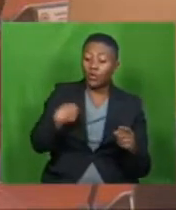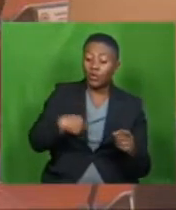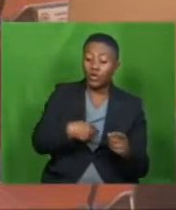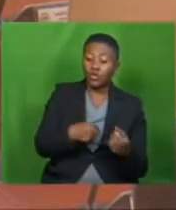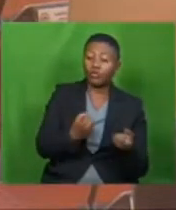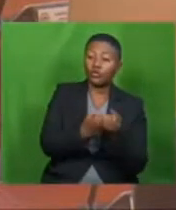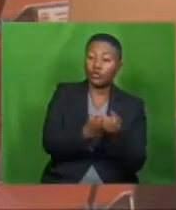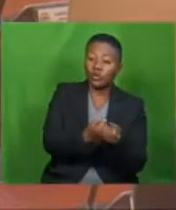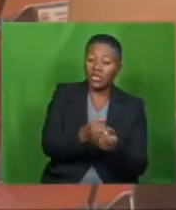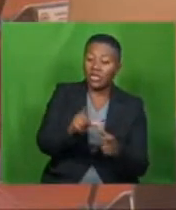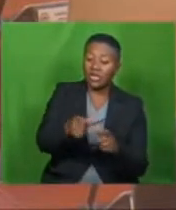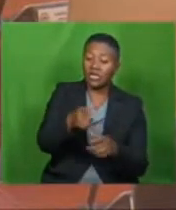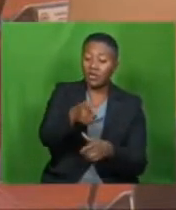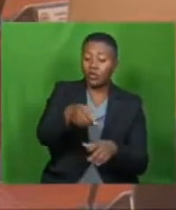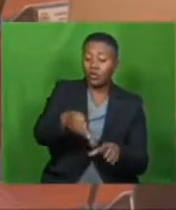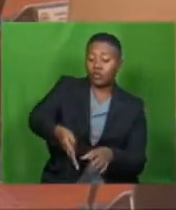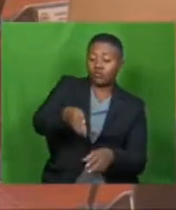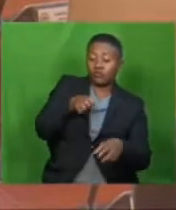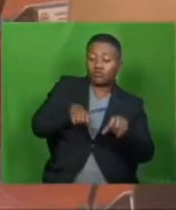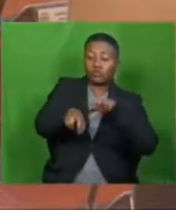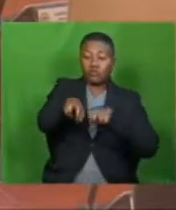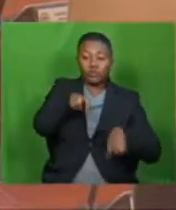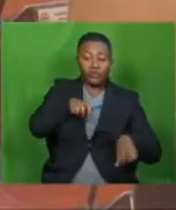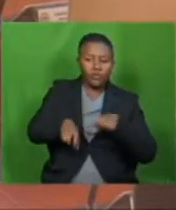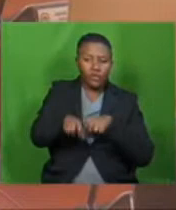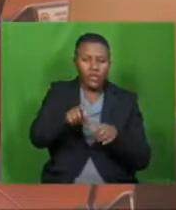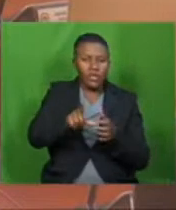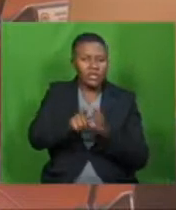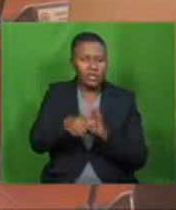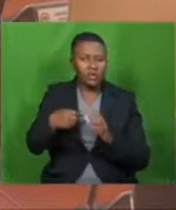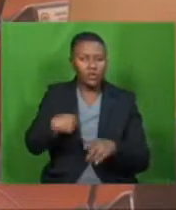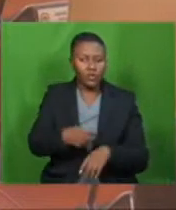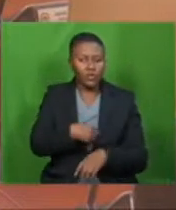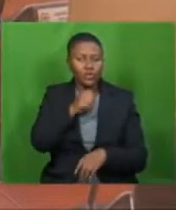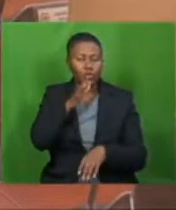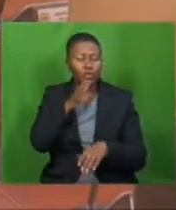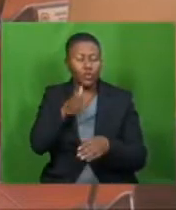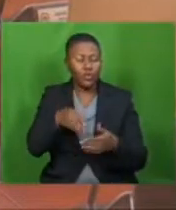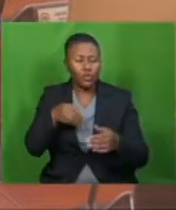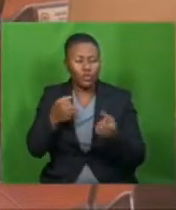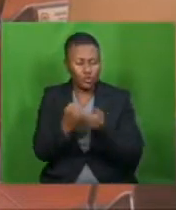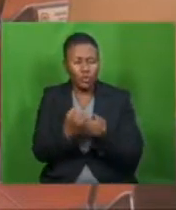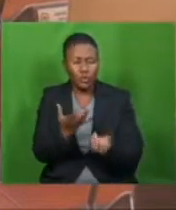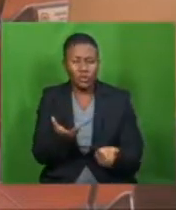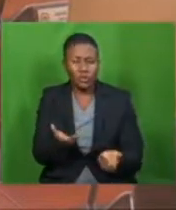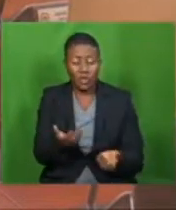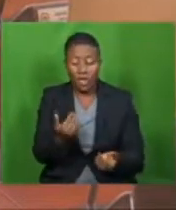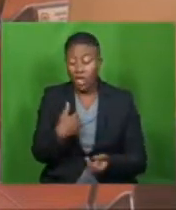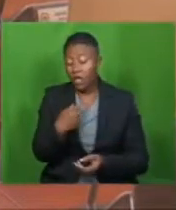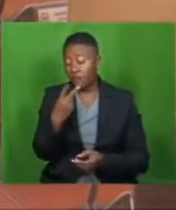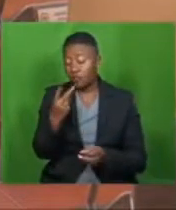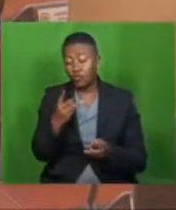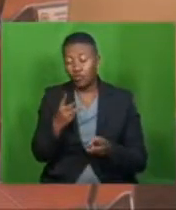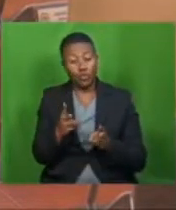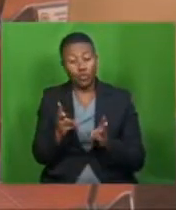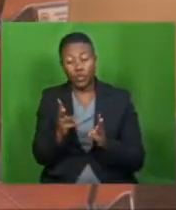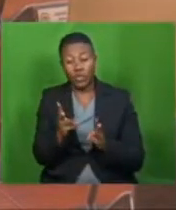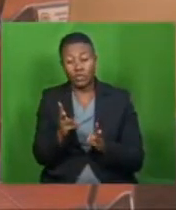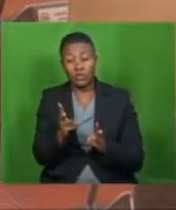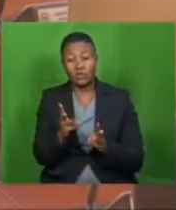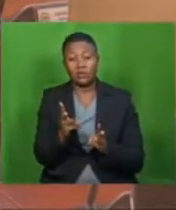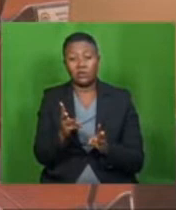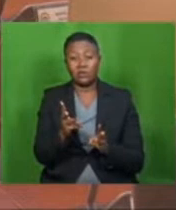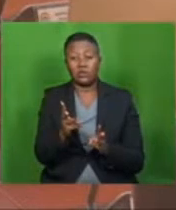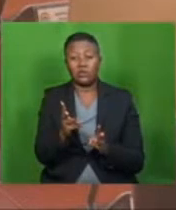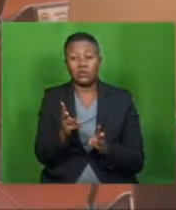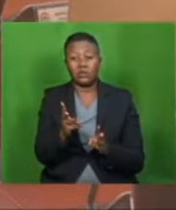same promises, we will definitely show our against to you. Mr. Speaker, there are two ways by which we